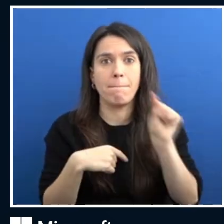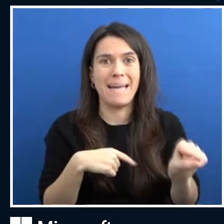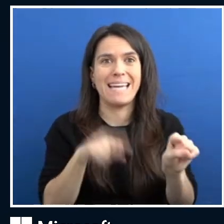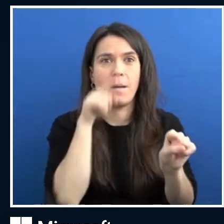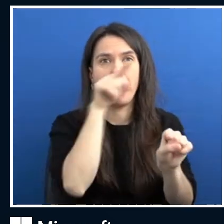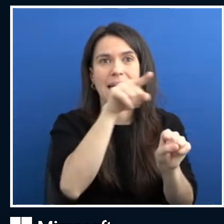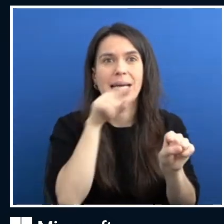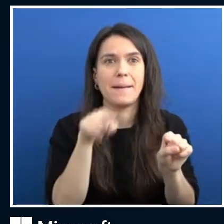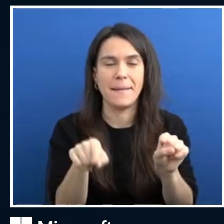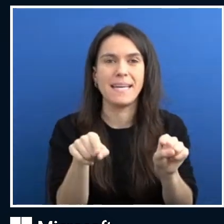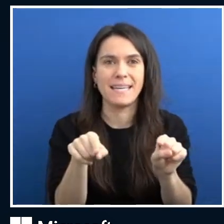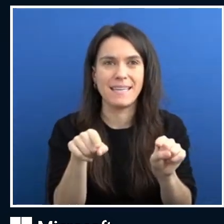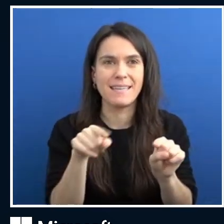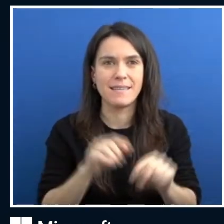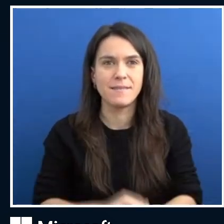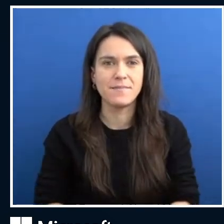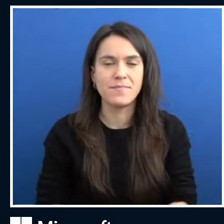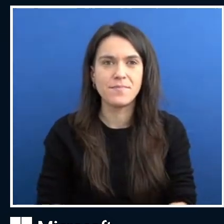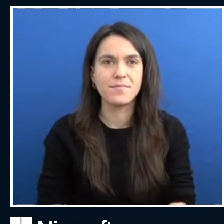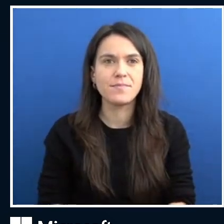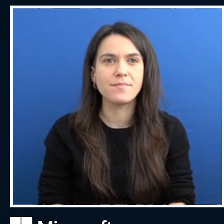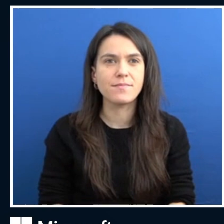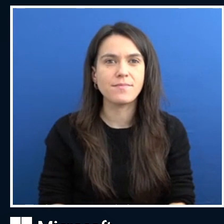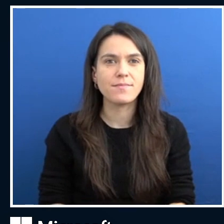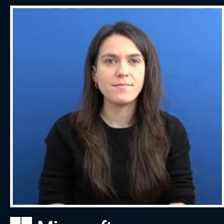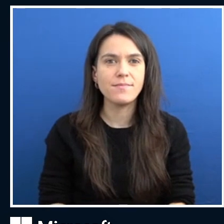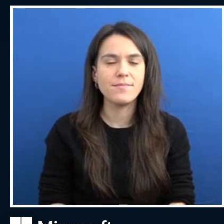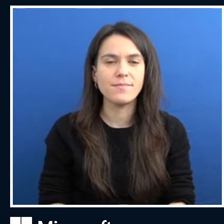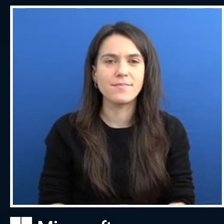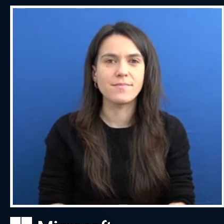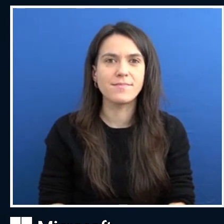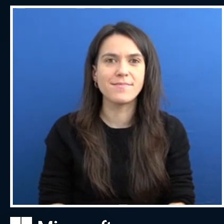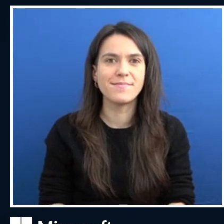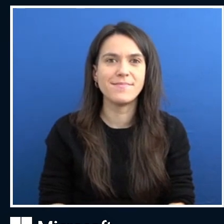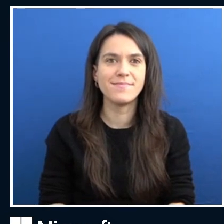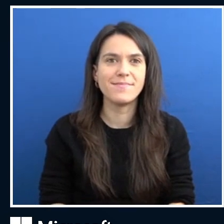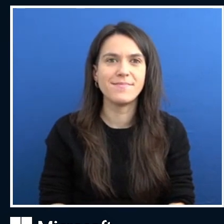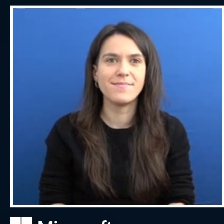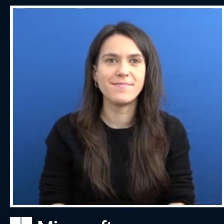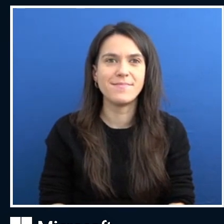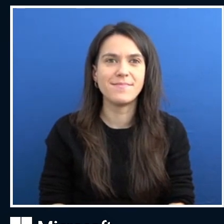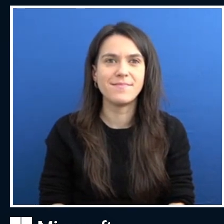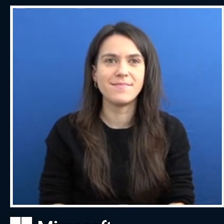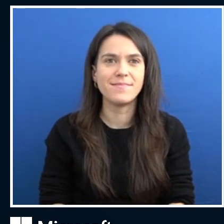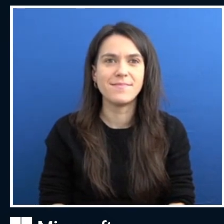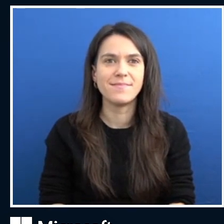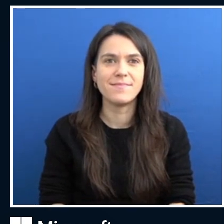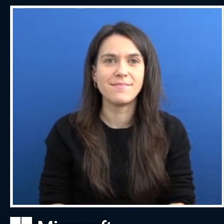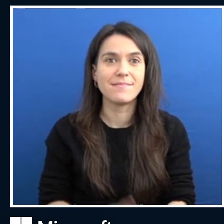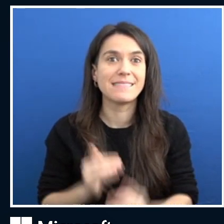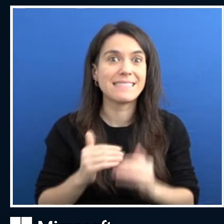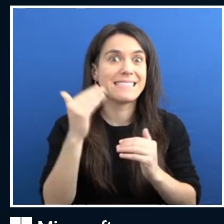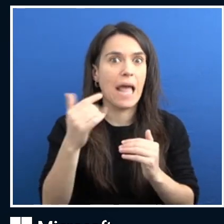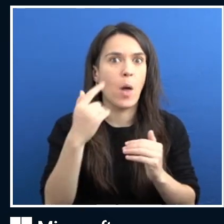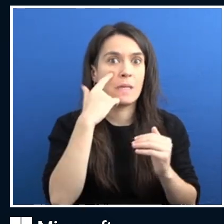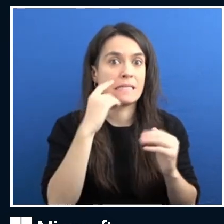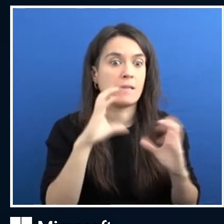step. Then what the model does is that it tries to pick up closest points to those 3